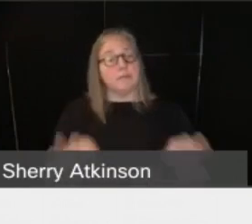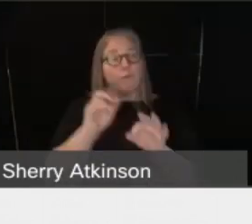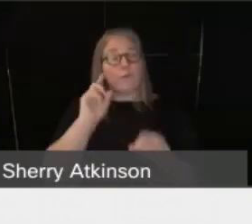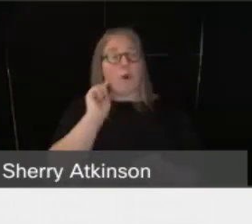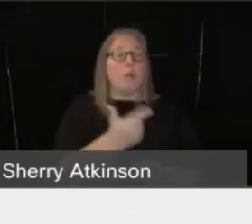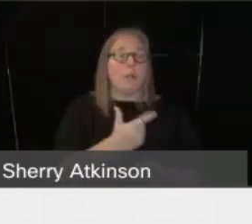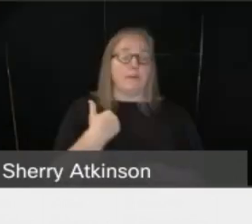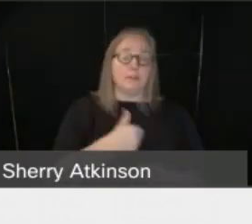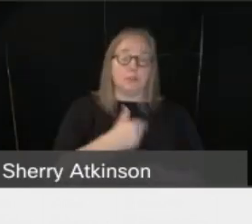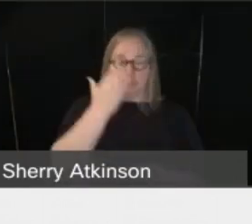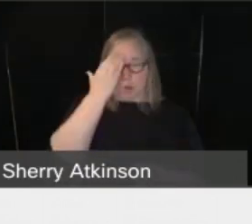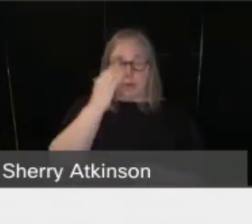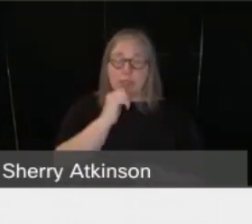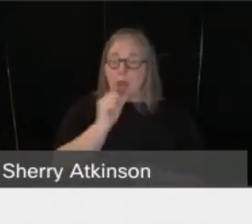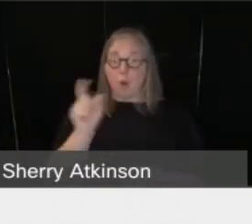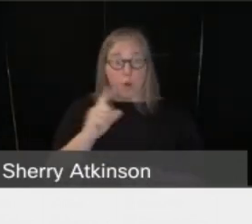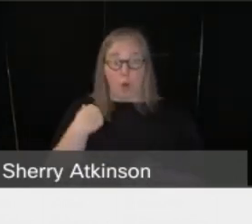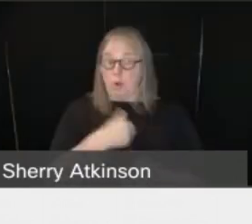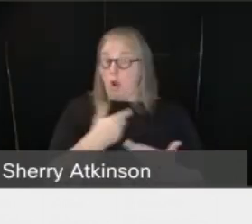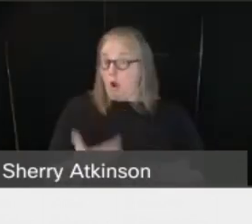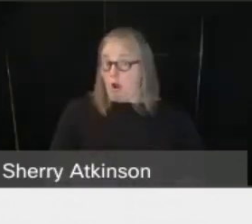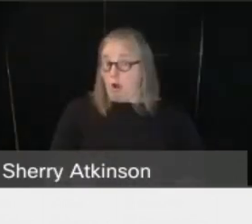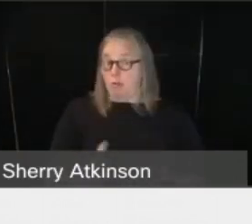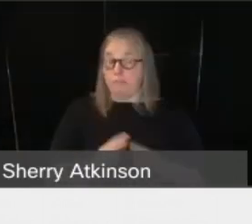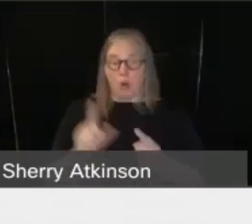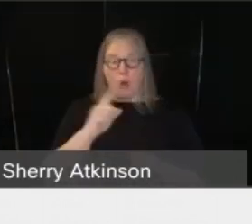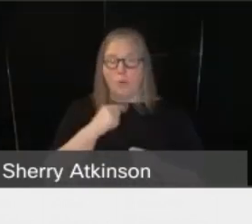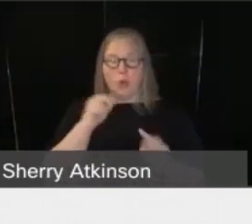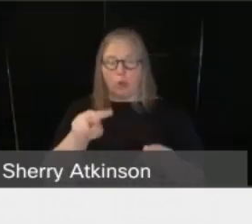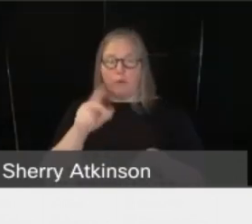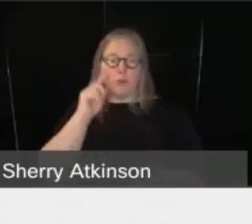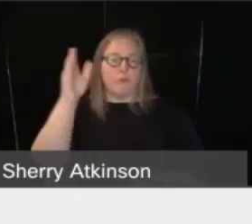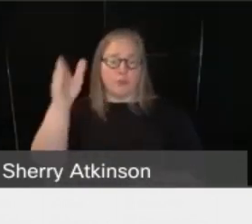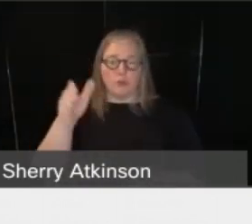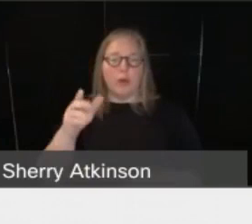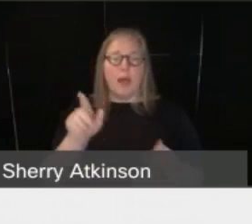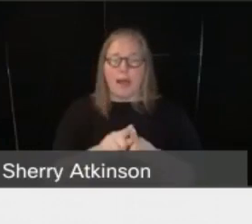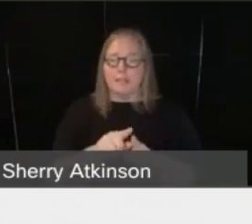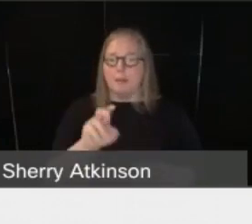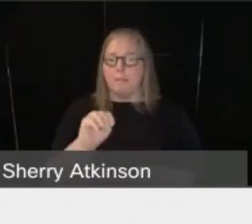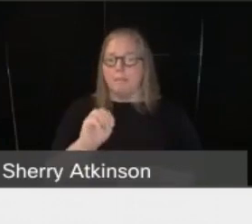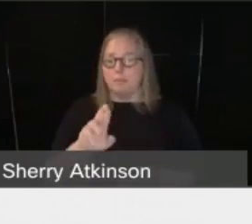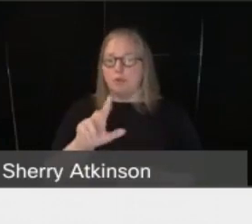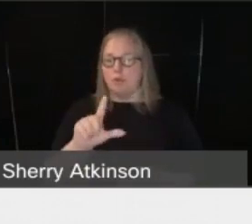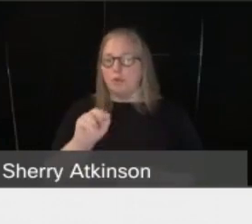we are, but where we're looking at in the future. As Mr. Lubley stated,